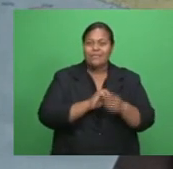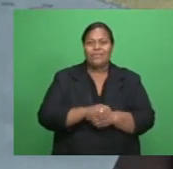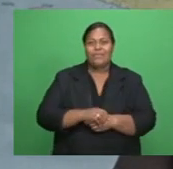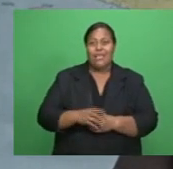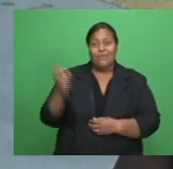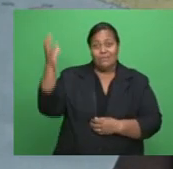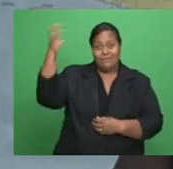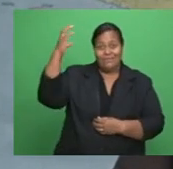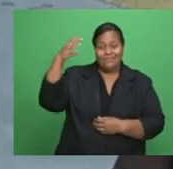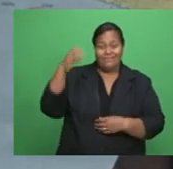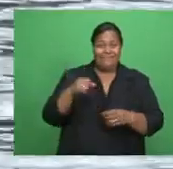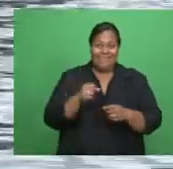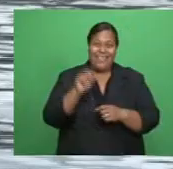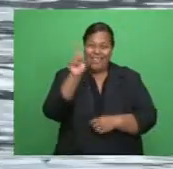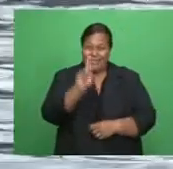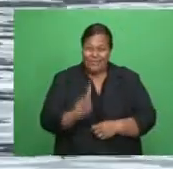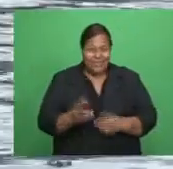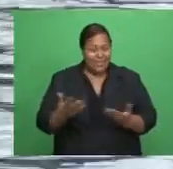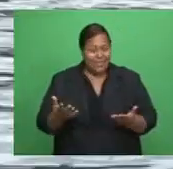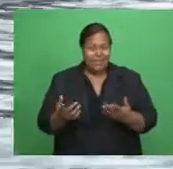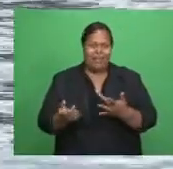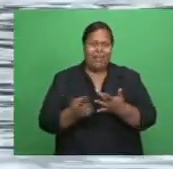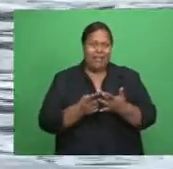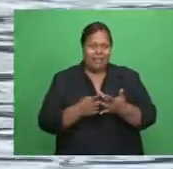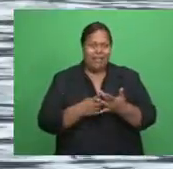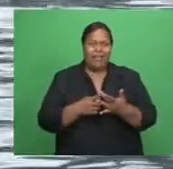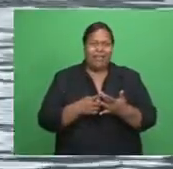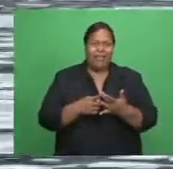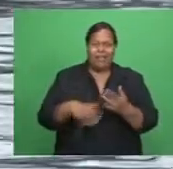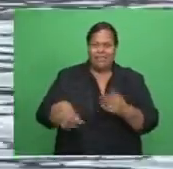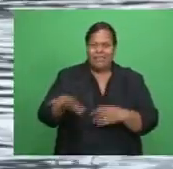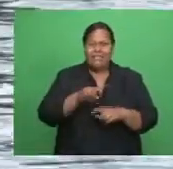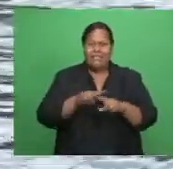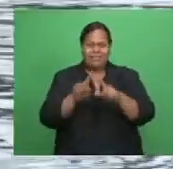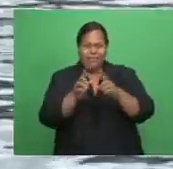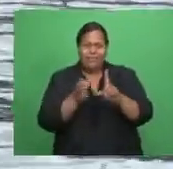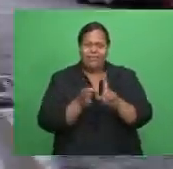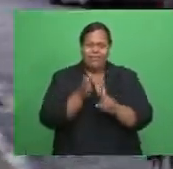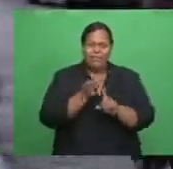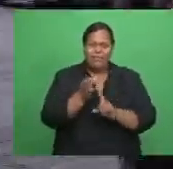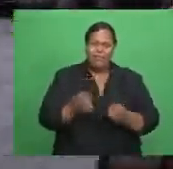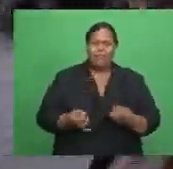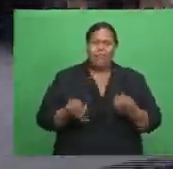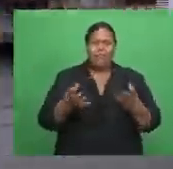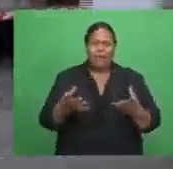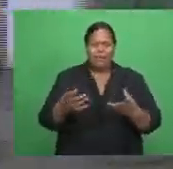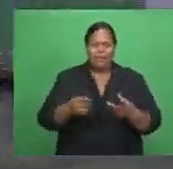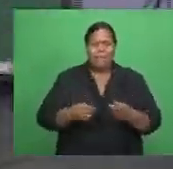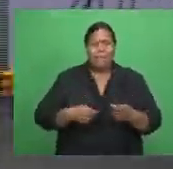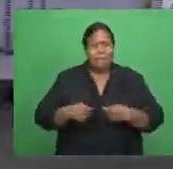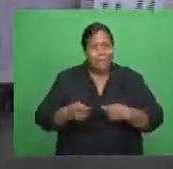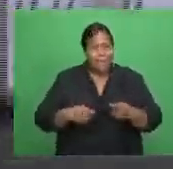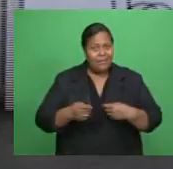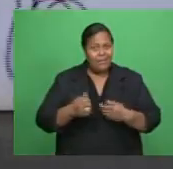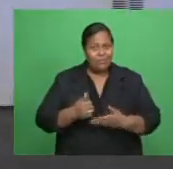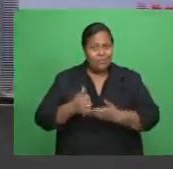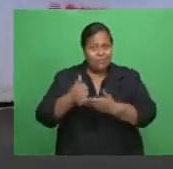freezers, feds to improve, providing market and assisting the